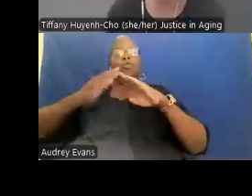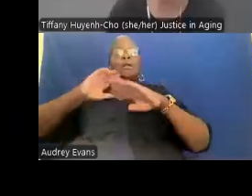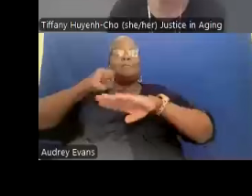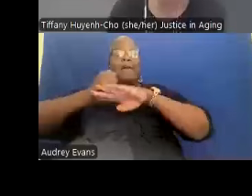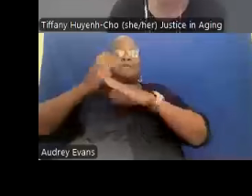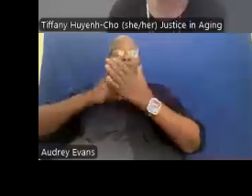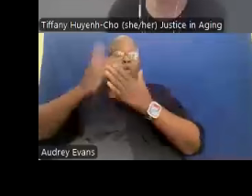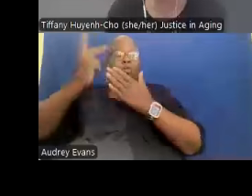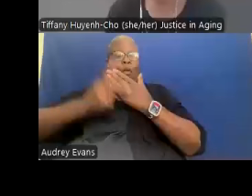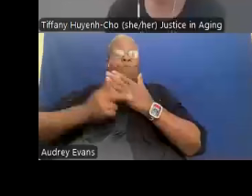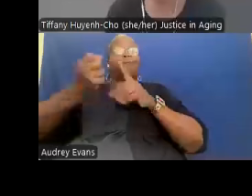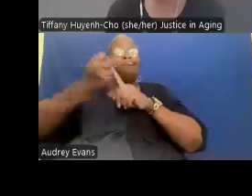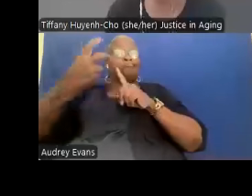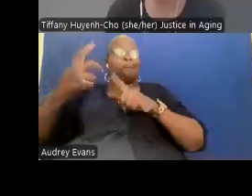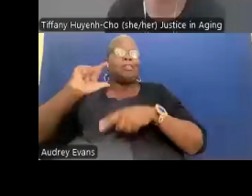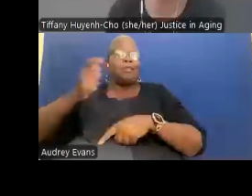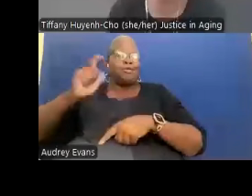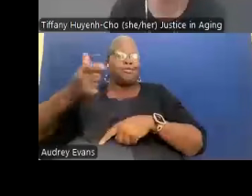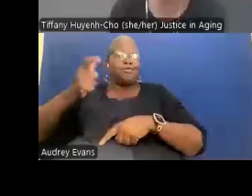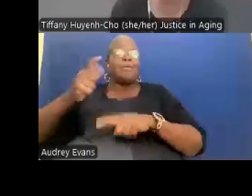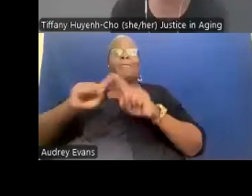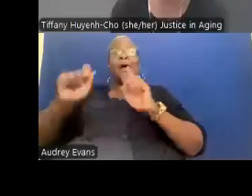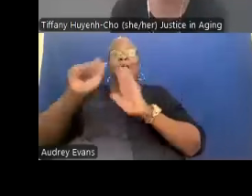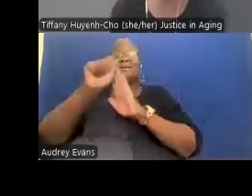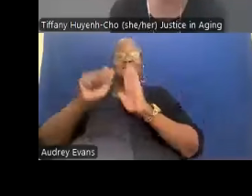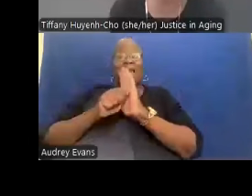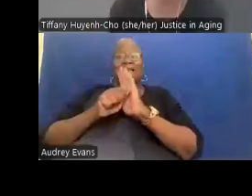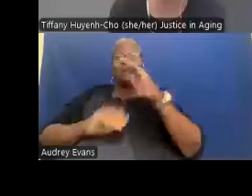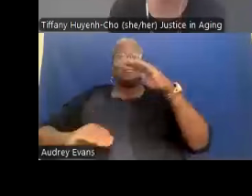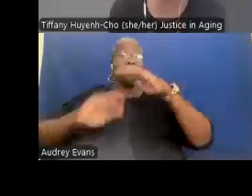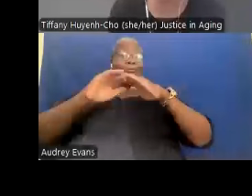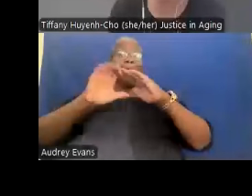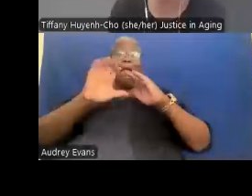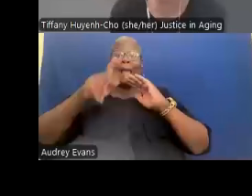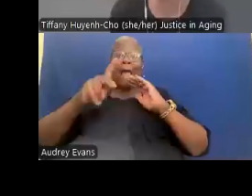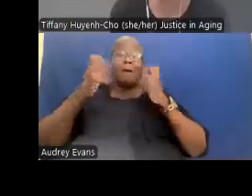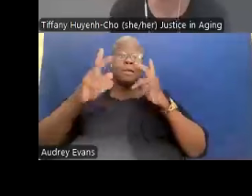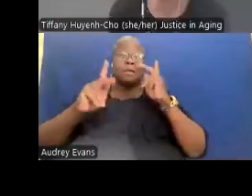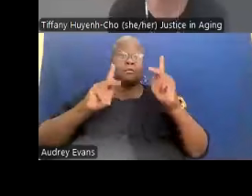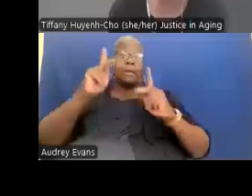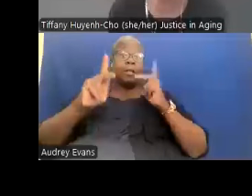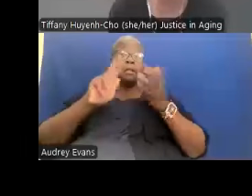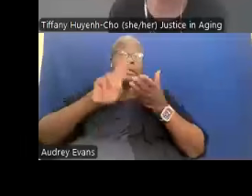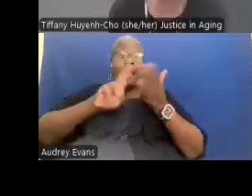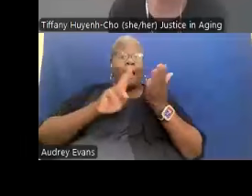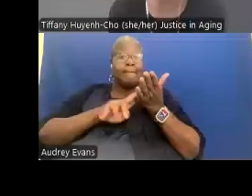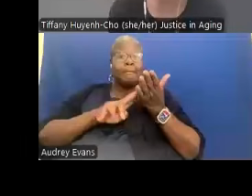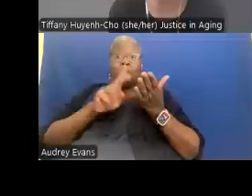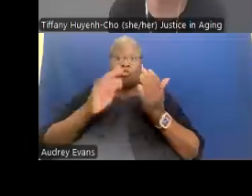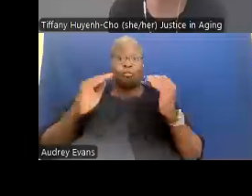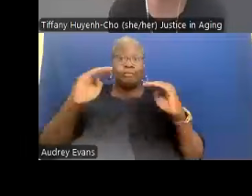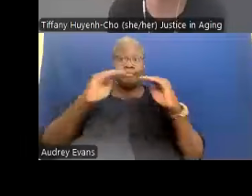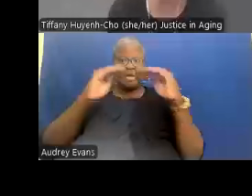We'll cover this later, but overall, states cannot cap how many people can enroll in Medicaid. If you meet the requirements,